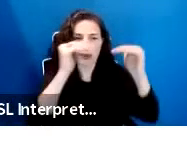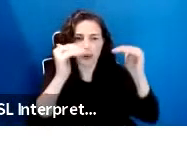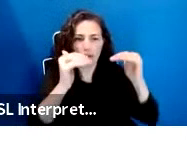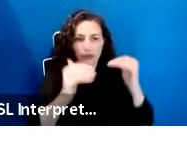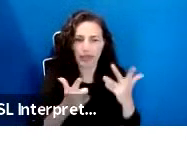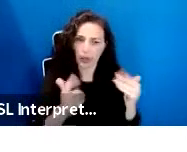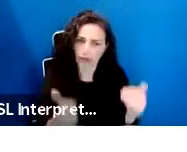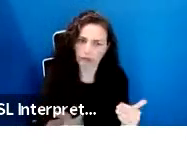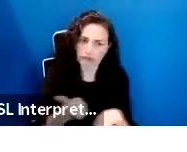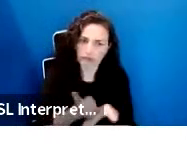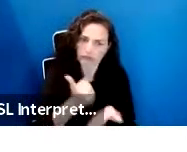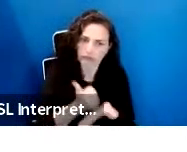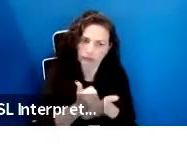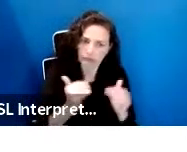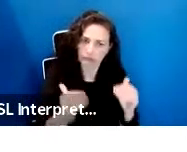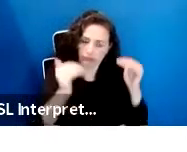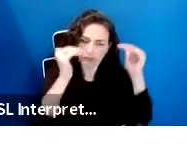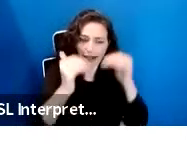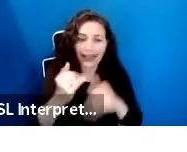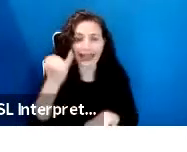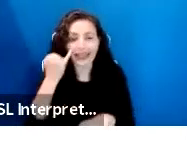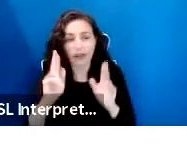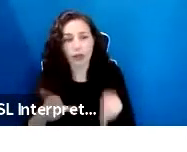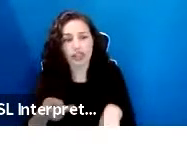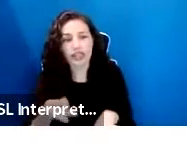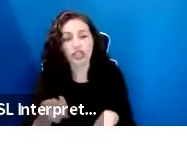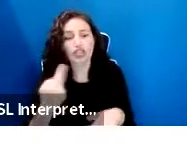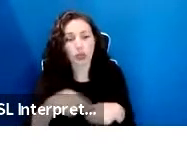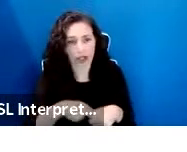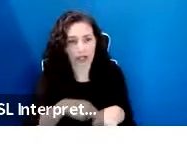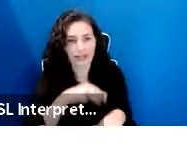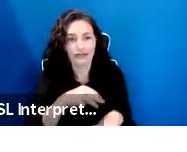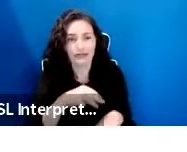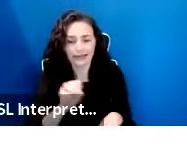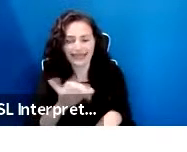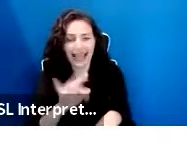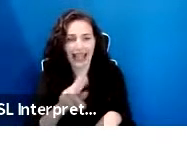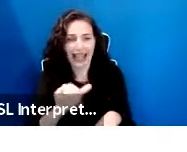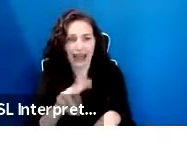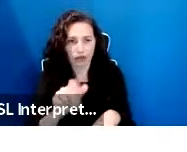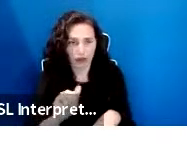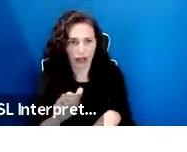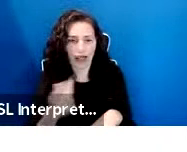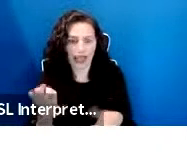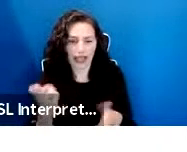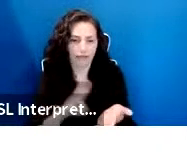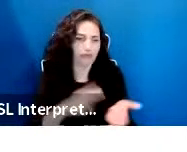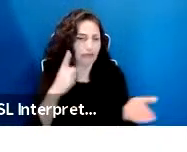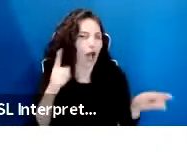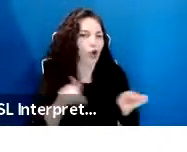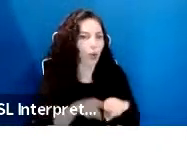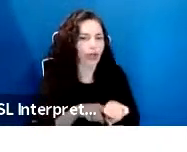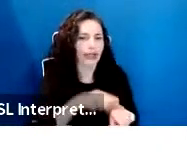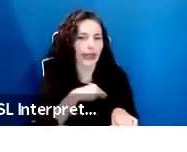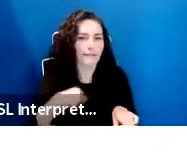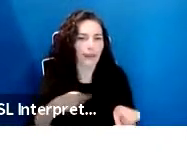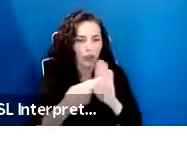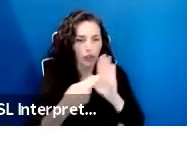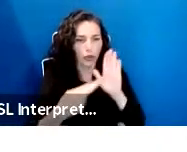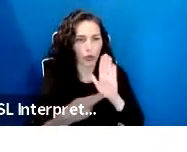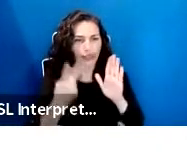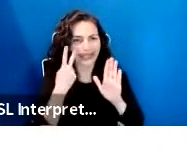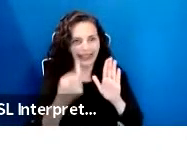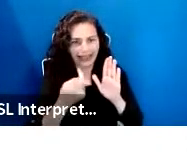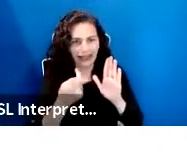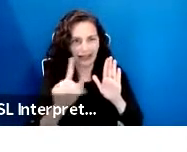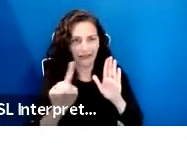joins SAG-AFTRA, they sign on to the SAG-AFTRA membership rules, and Rule 1 is what you're seeing on the screen now. In short, basically what this says